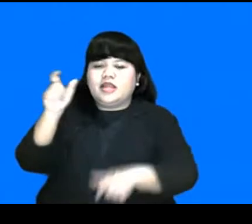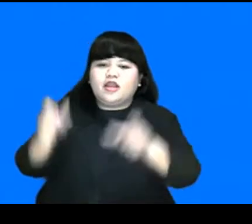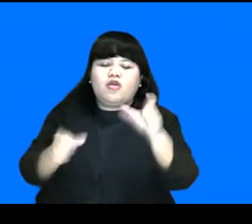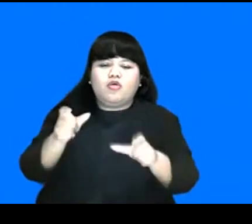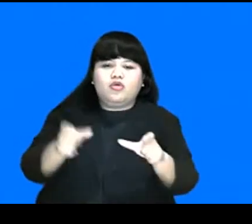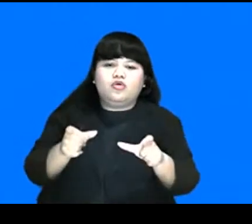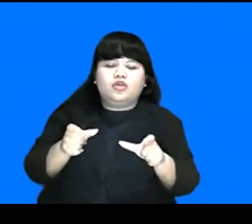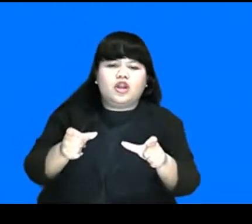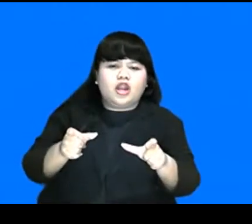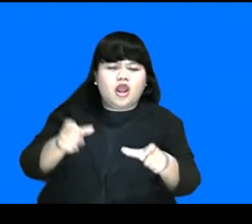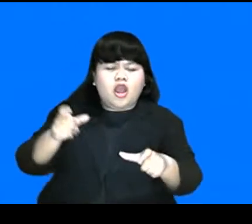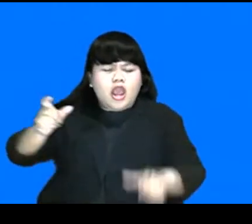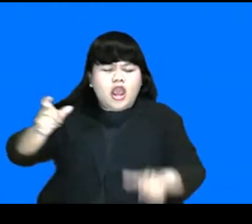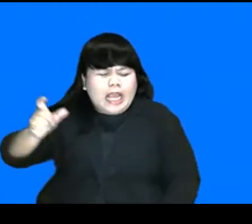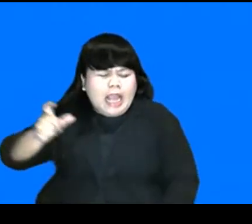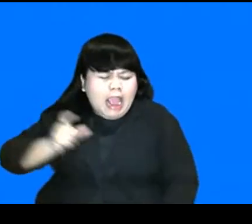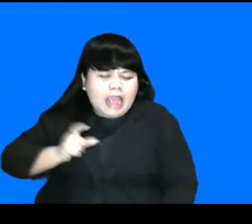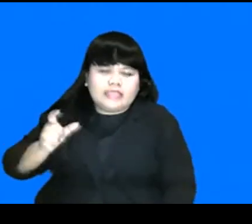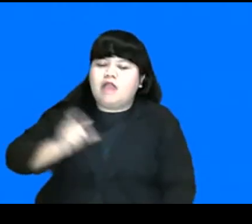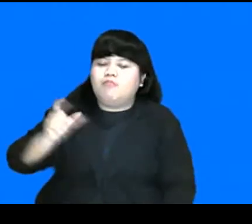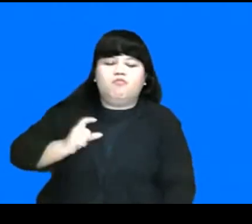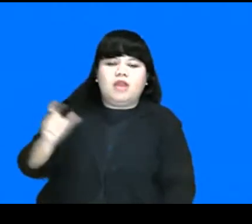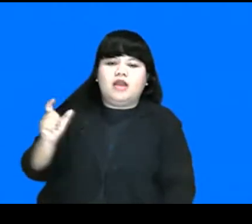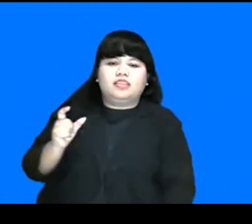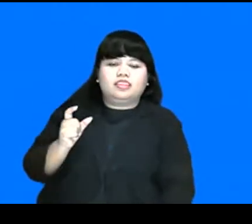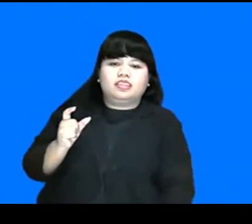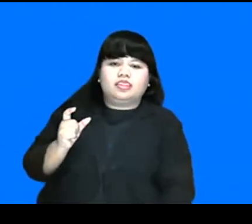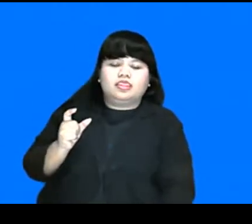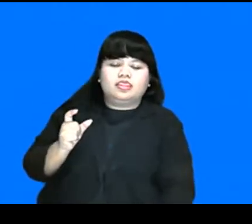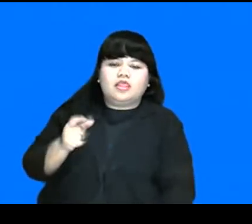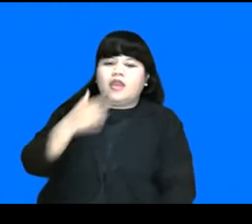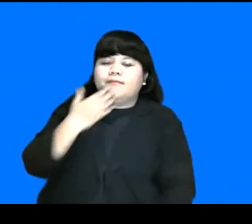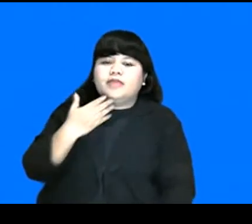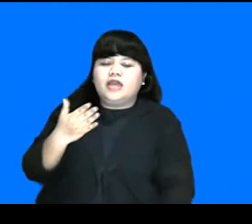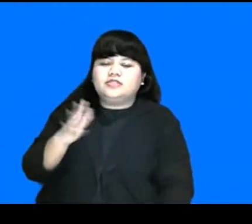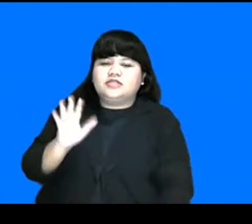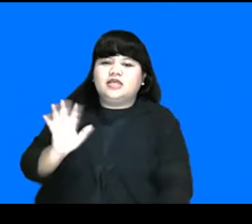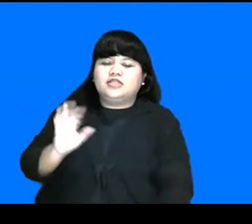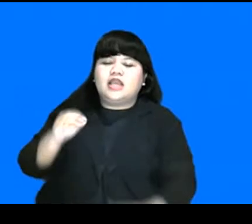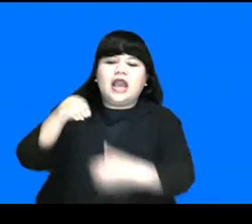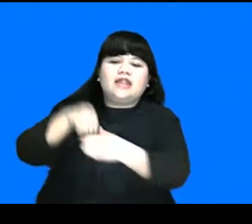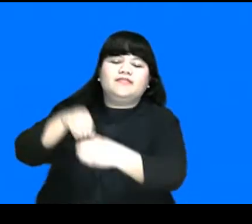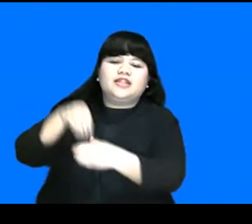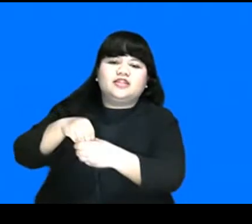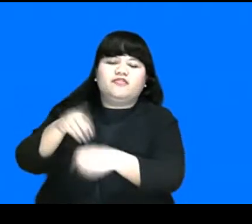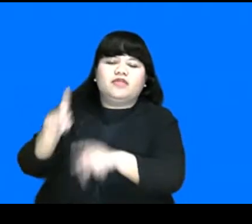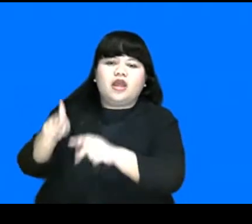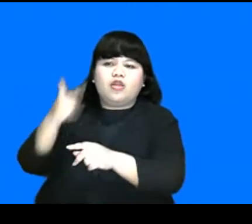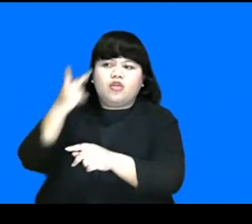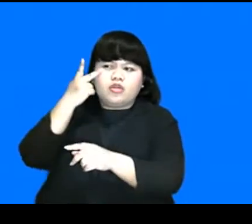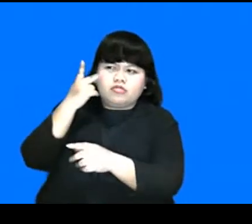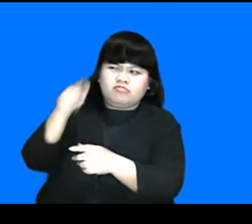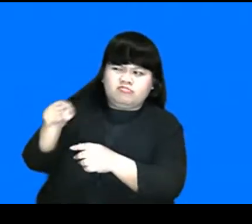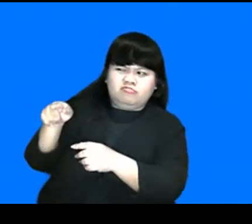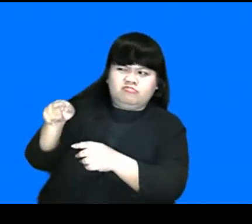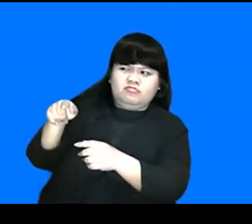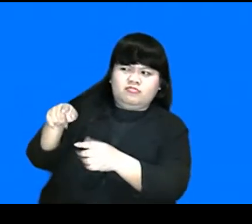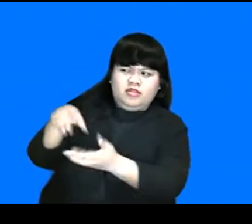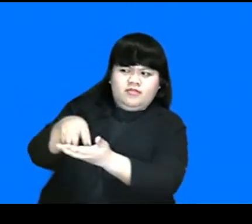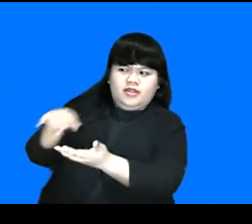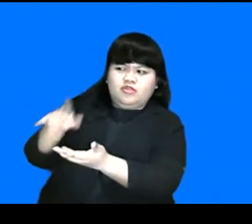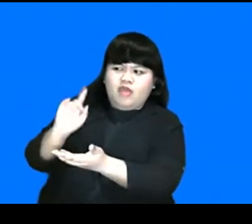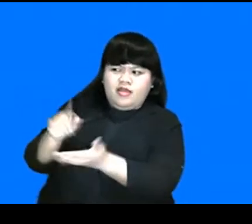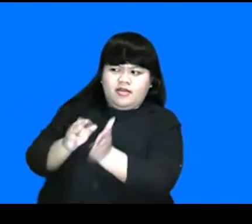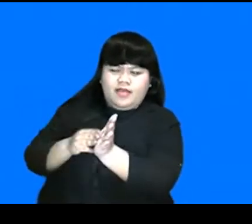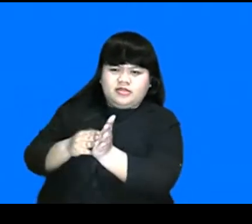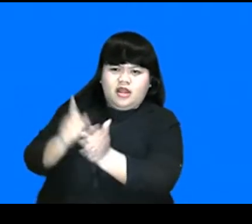when they see the recession coming there. They will invest elsewhere, they will keep money under the bed or somewhere else.